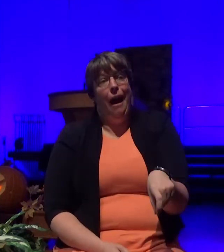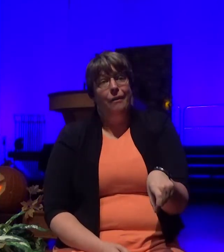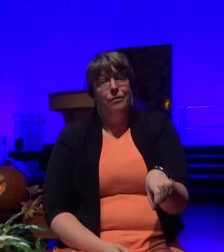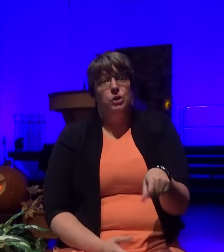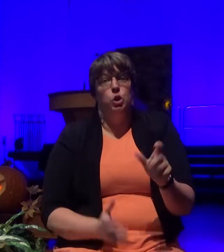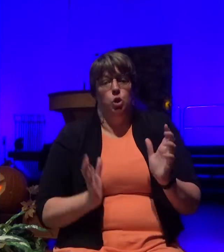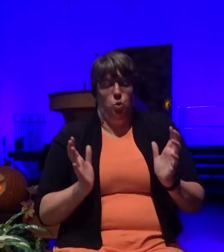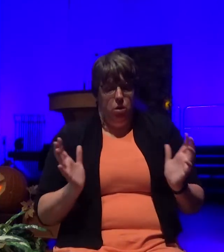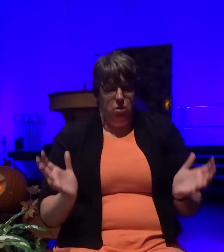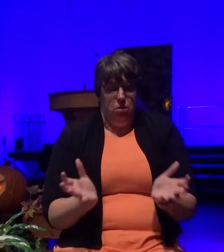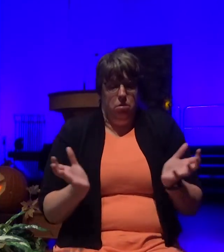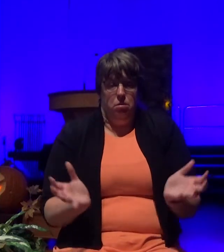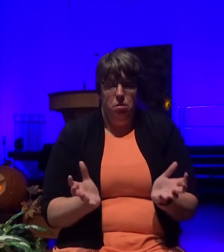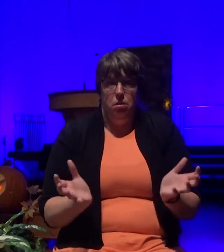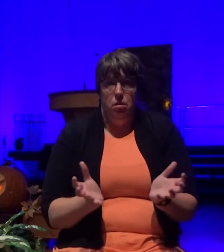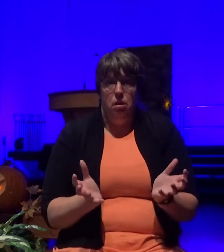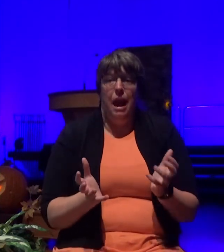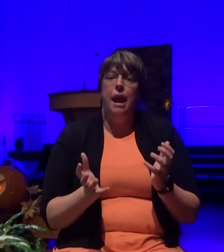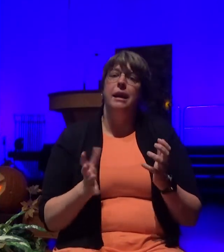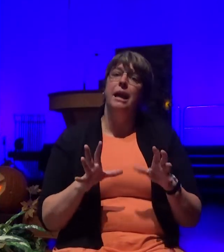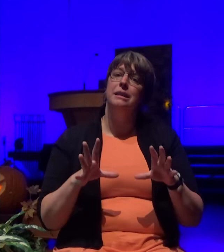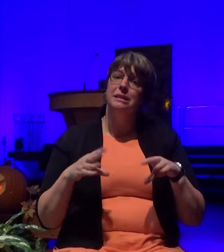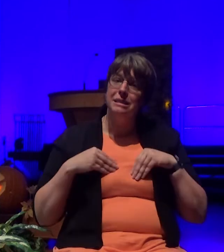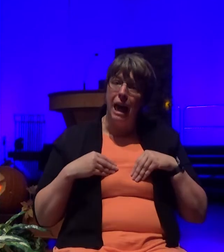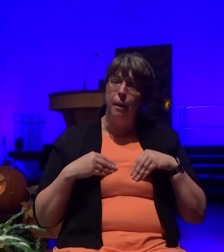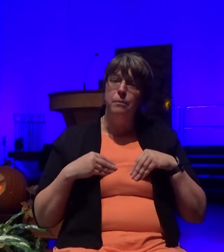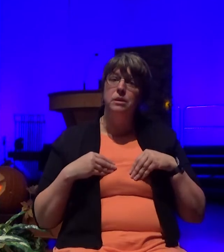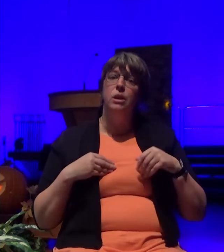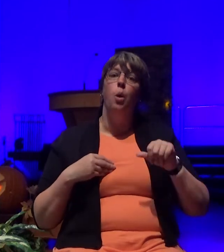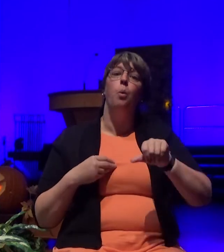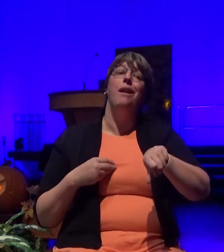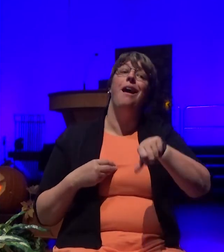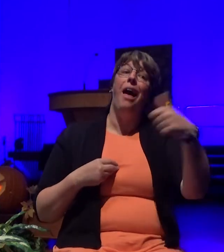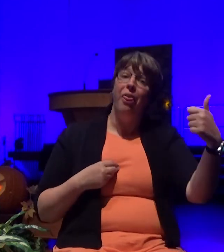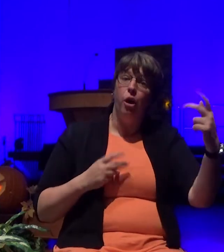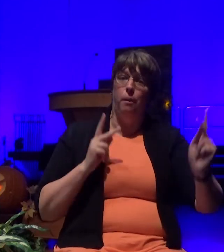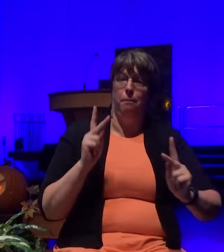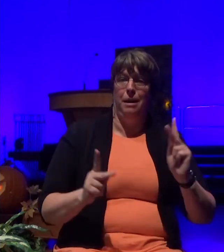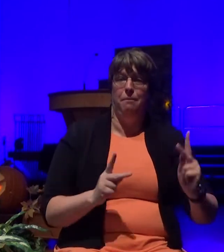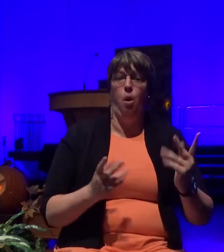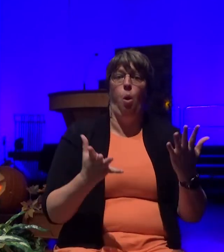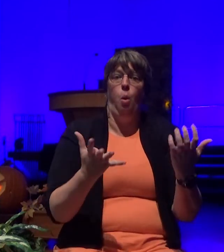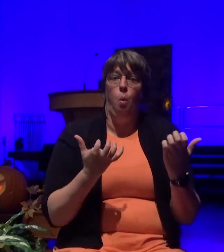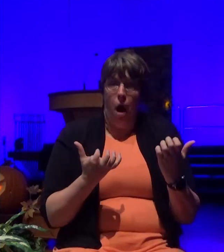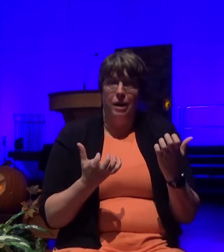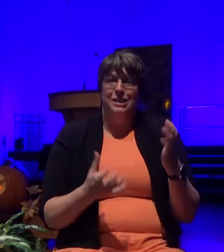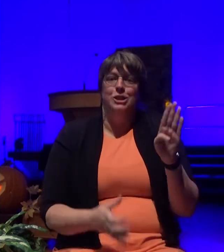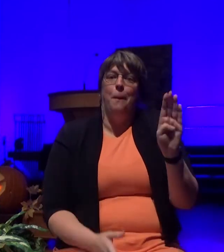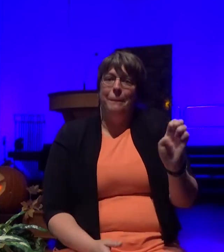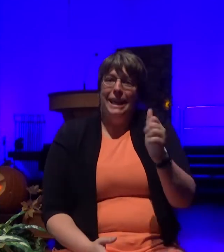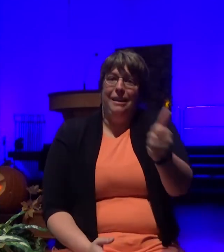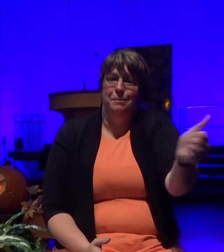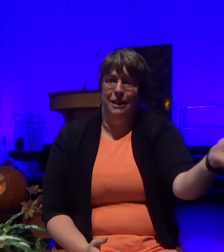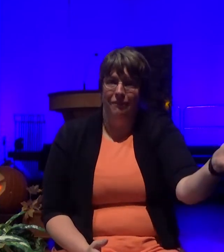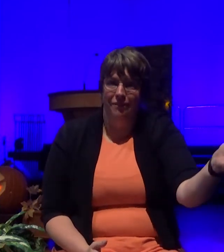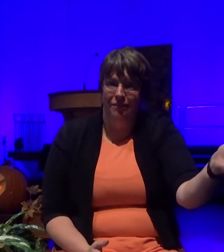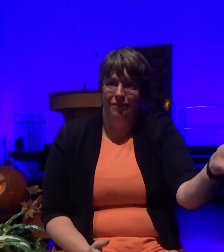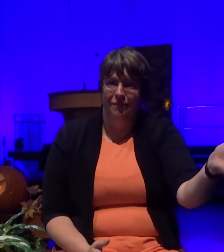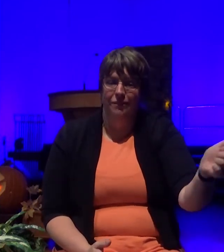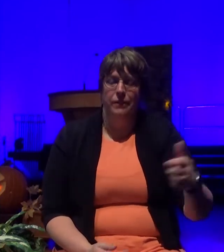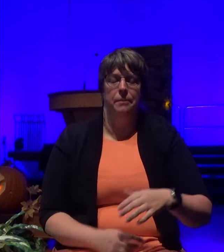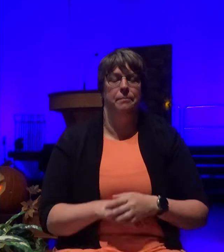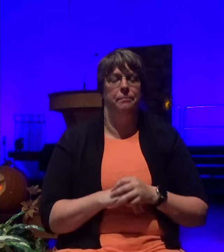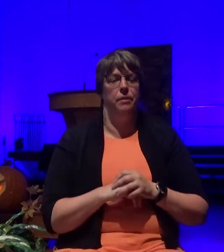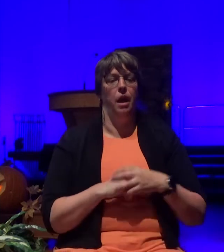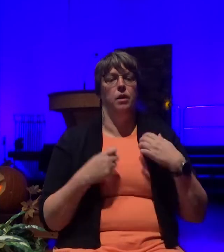is we have to accept when other people want to do that too. I was driving the other day, and I was looking in the